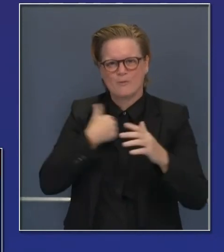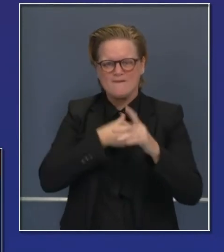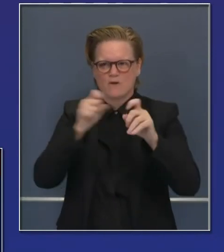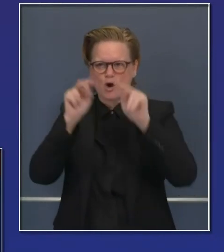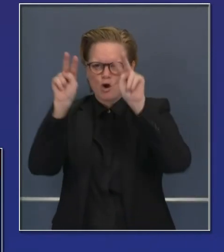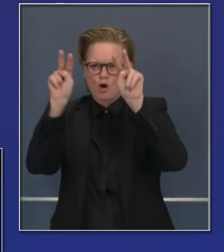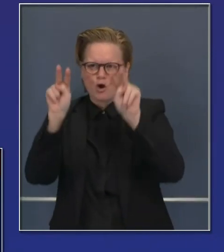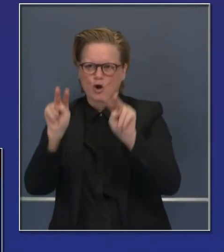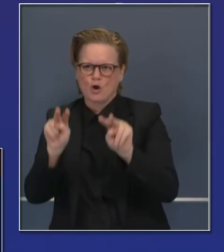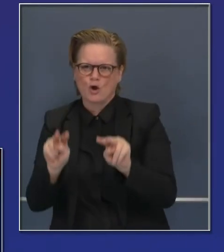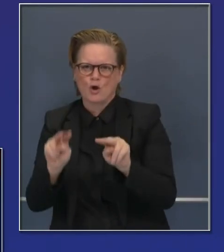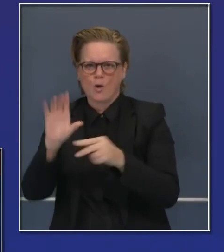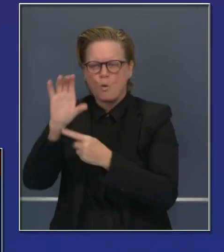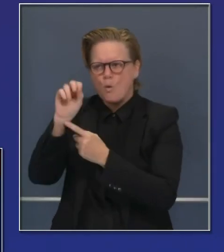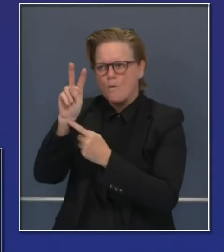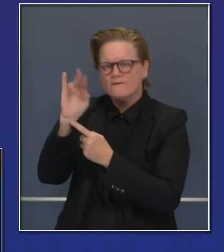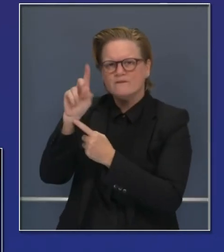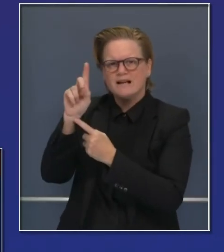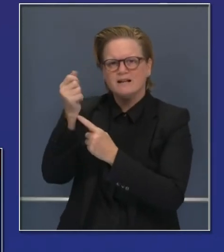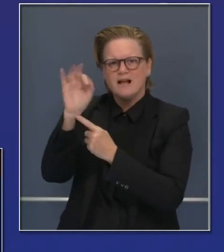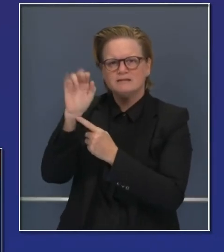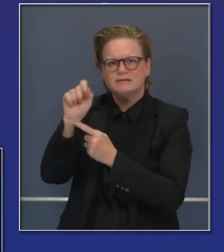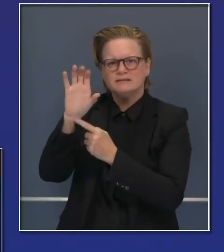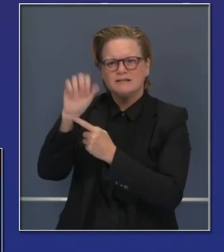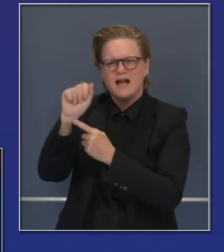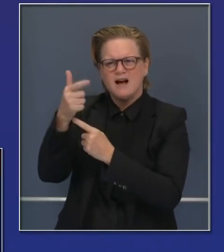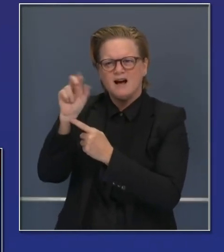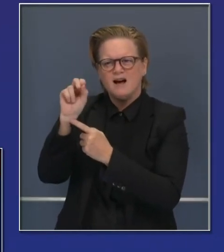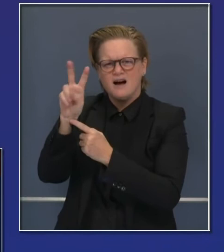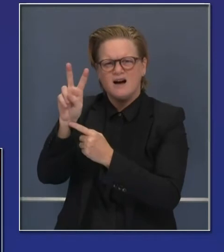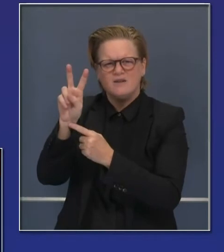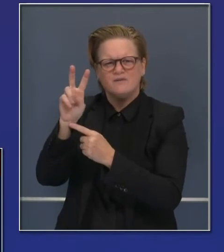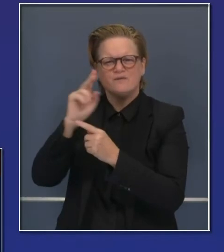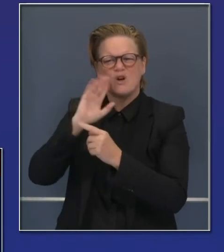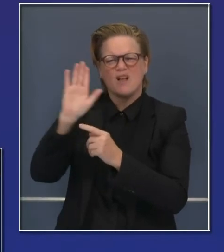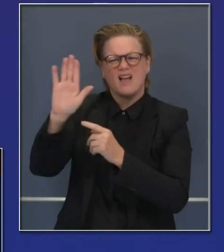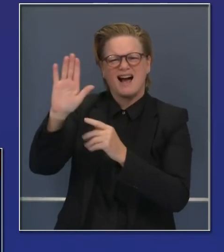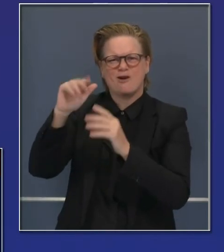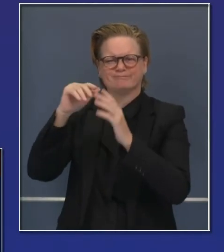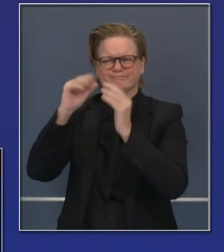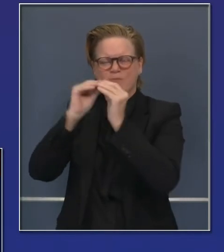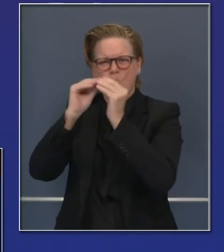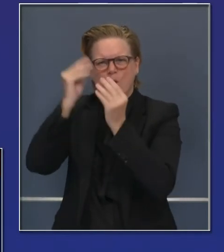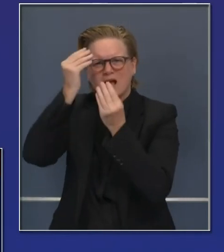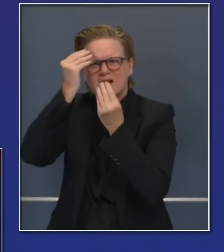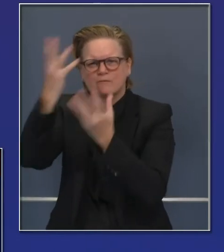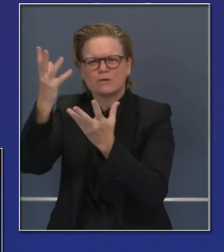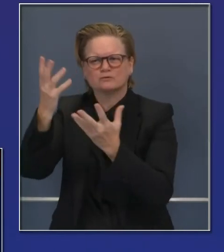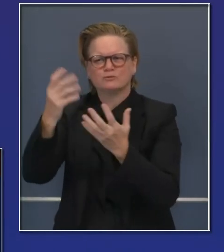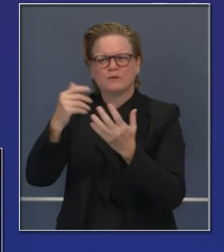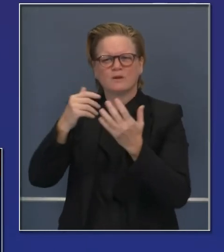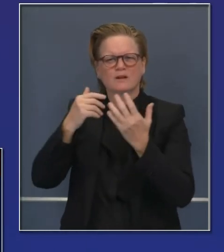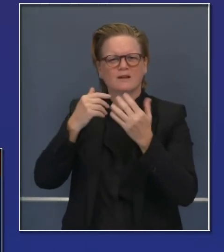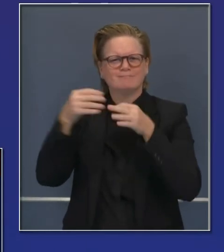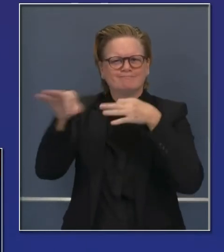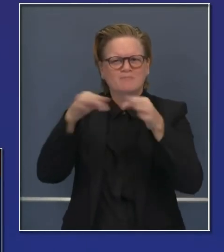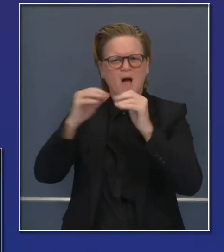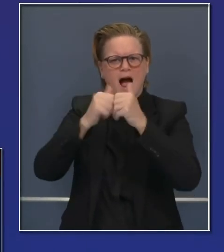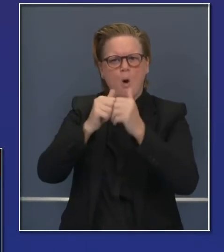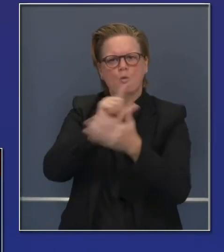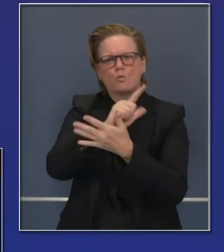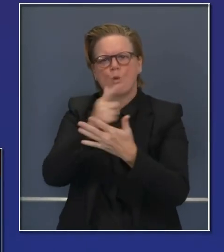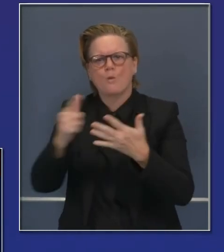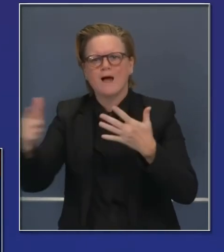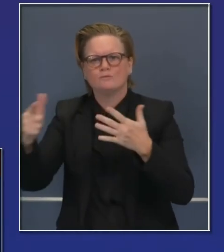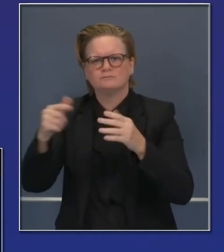covid19.ca.gov, and we are going to be updating this online portal, and you are included in these updates. And when I mean